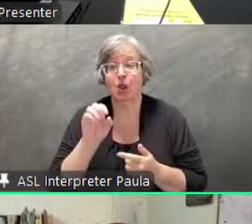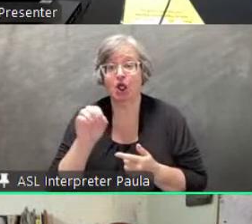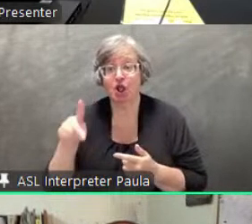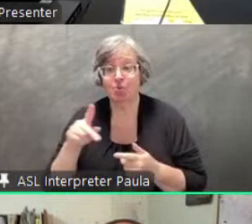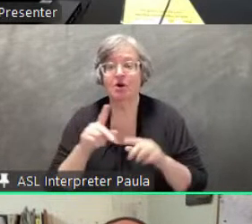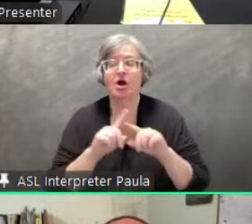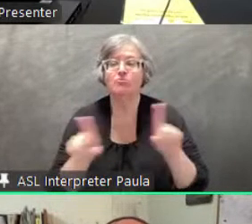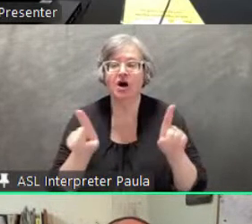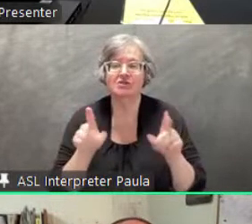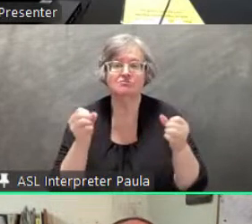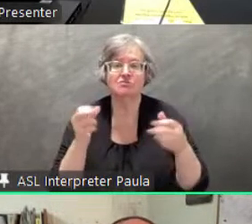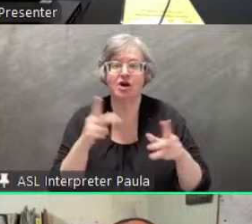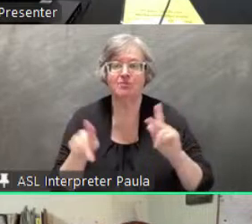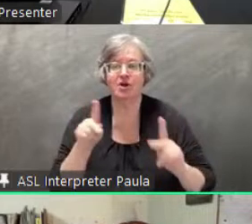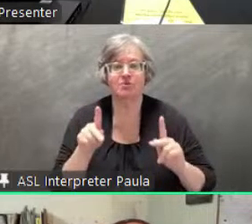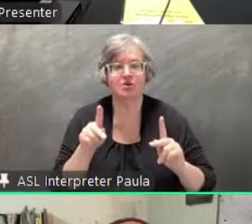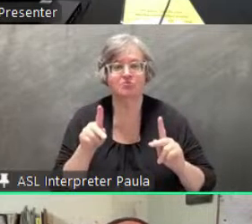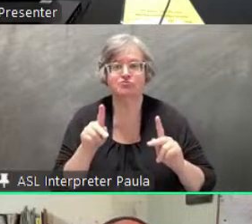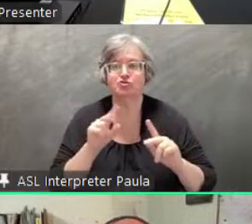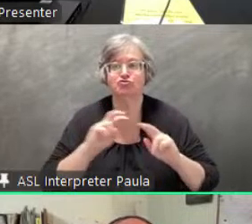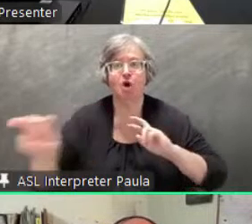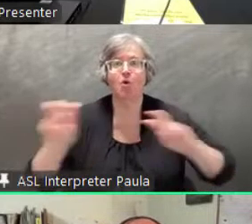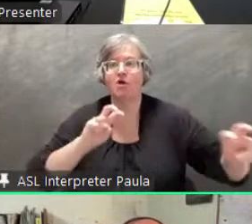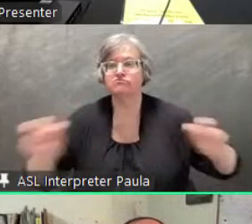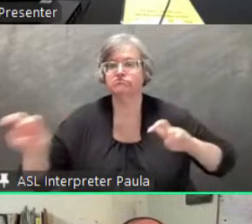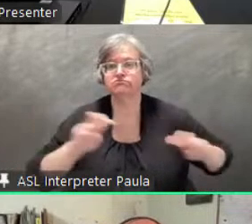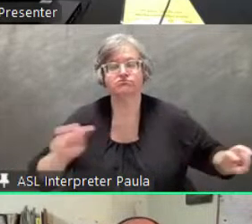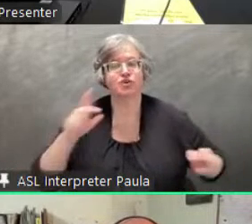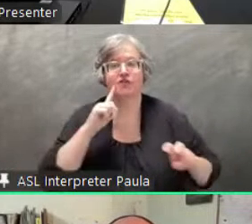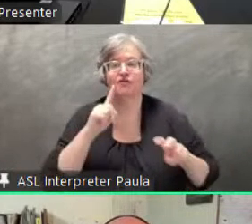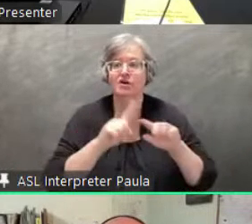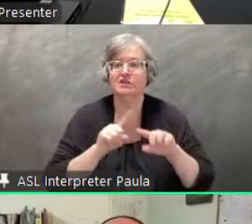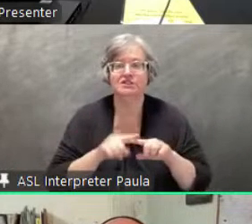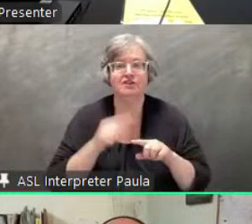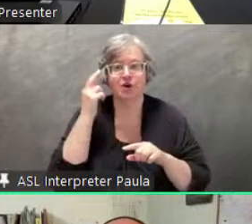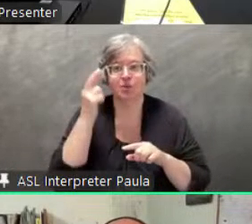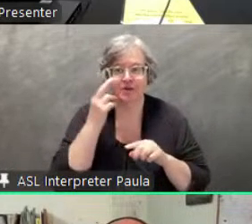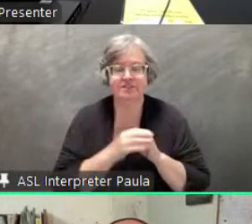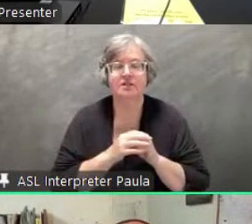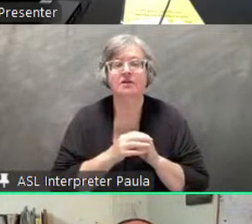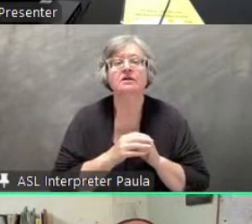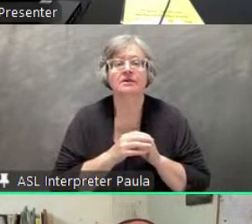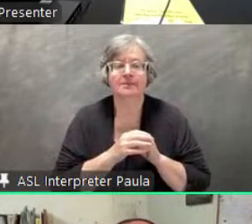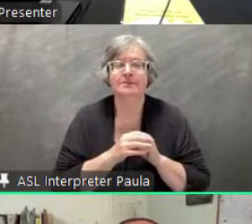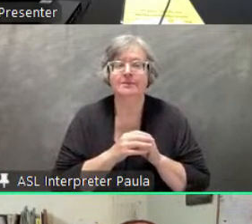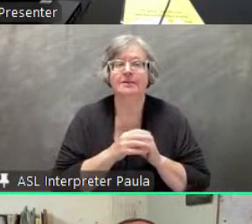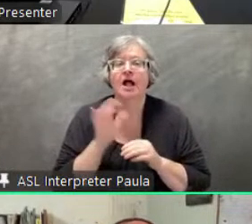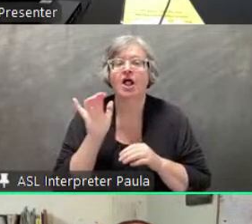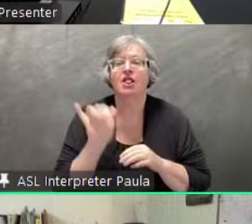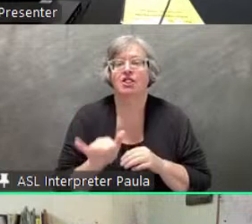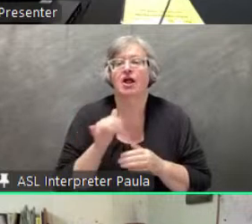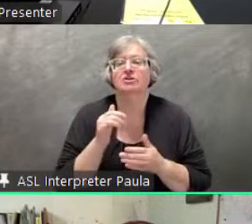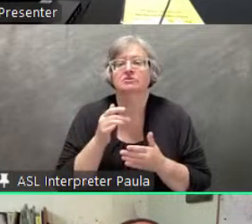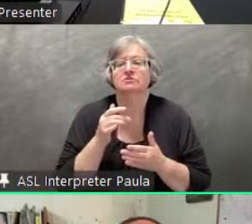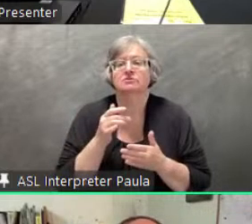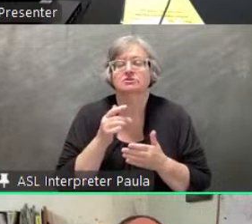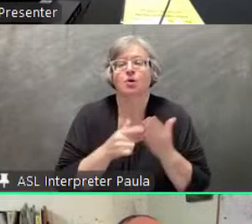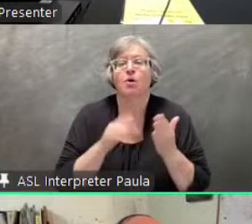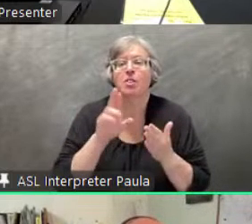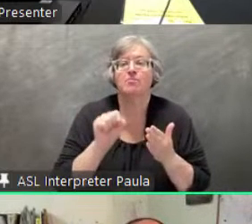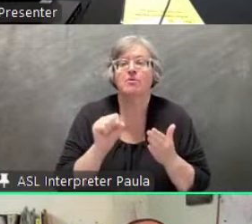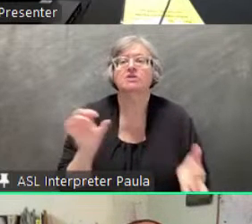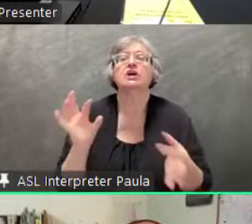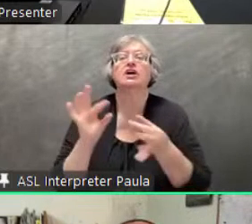a lot of people going everywhere for all kinds of purposes all the time. And that's really what the bus, working together with the rail